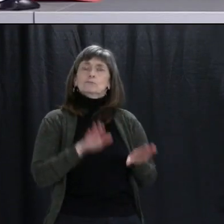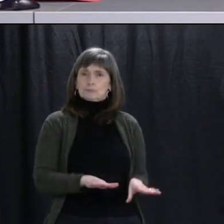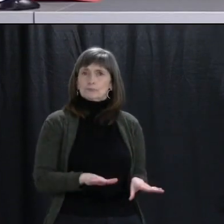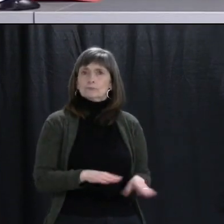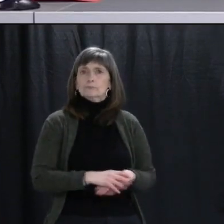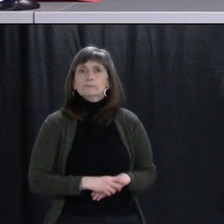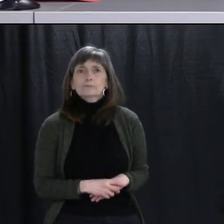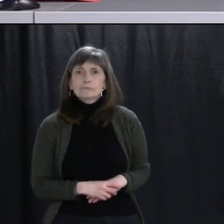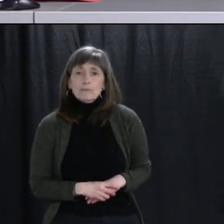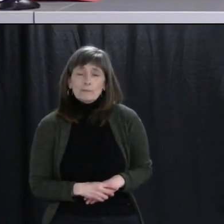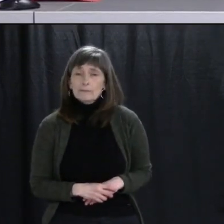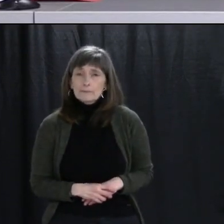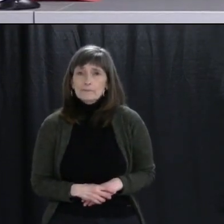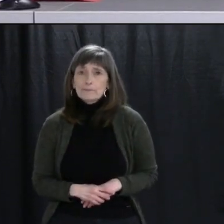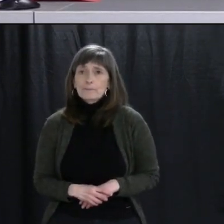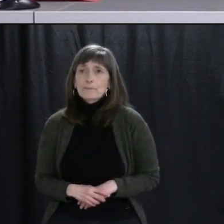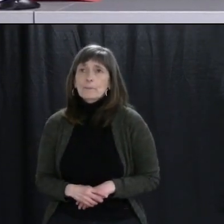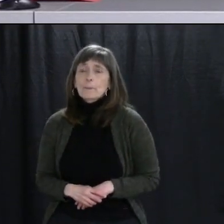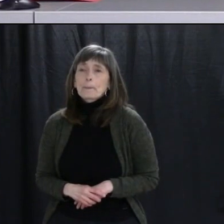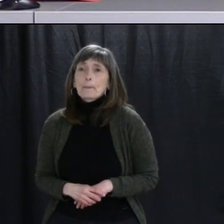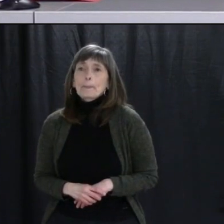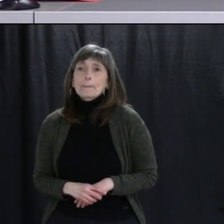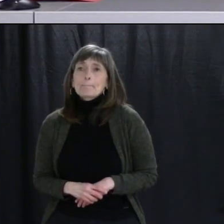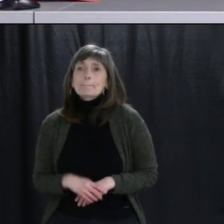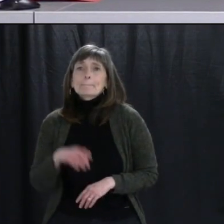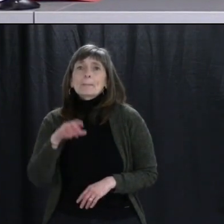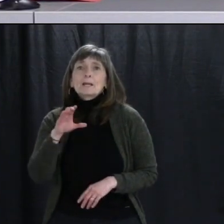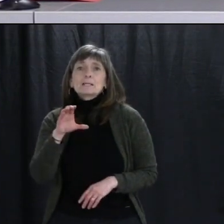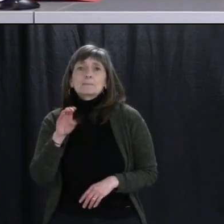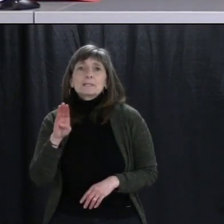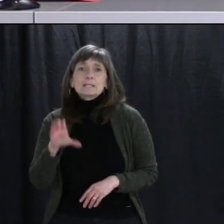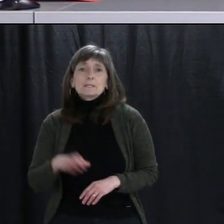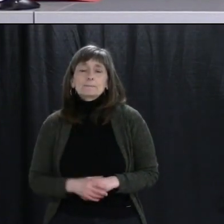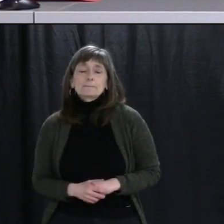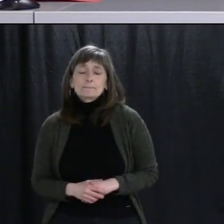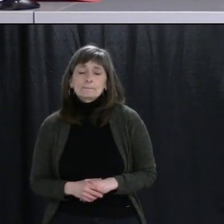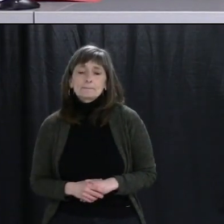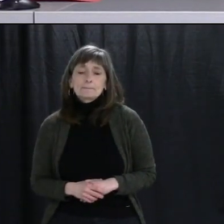Thank you. The next question is from Peter Cowan from CBC News. Please go ahead.